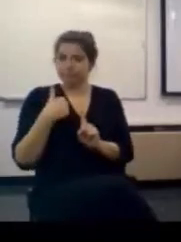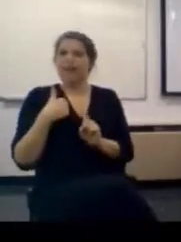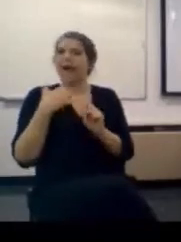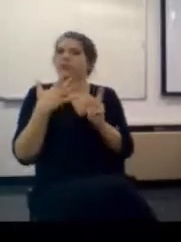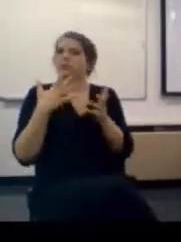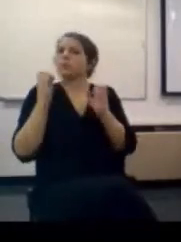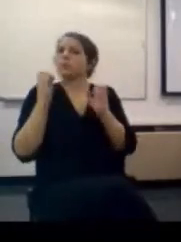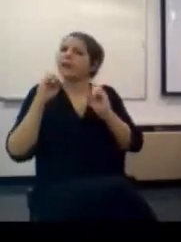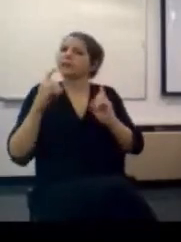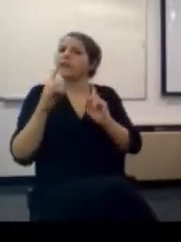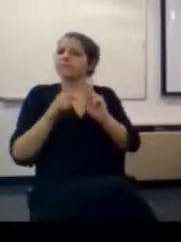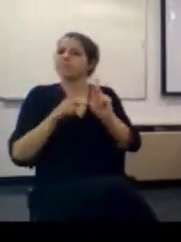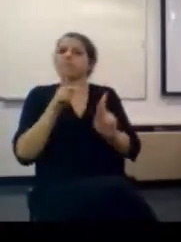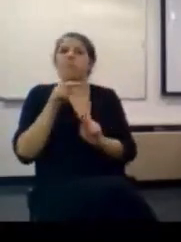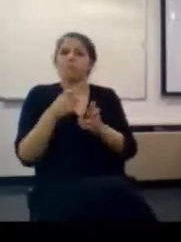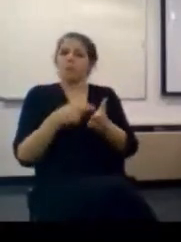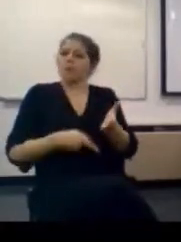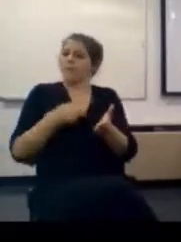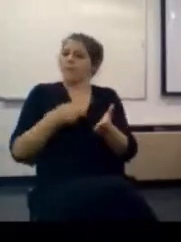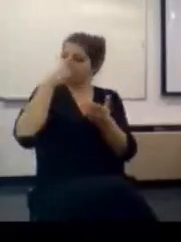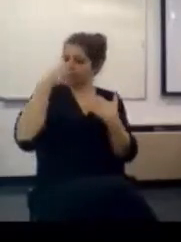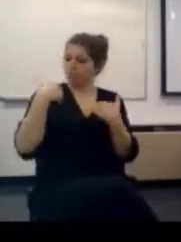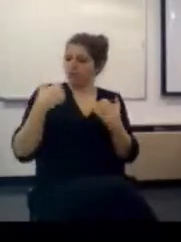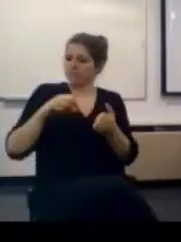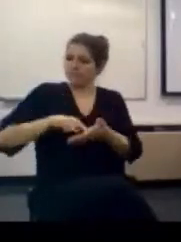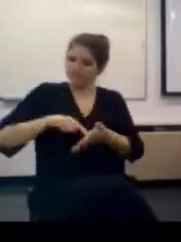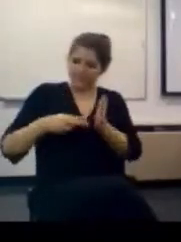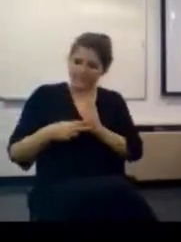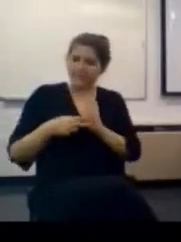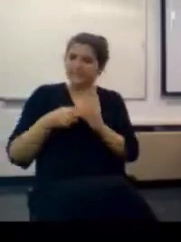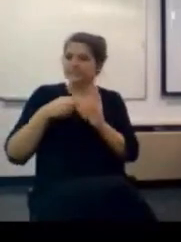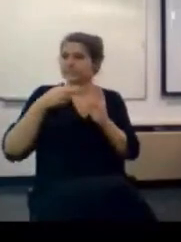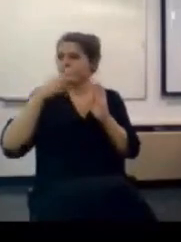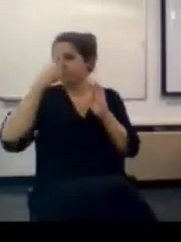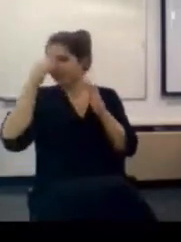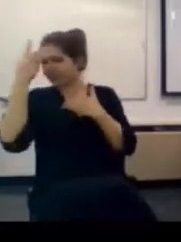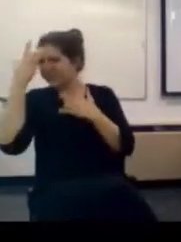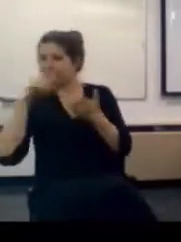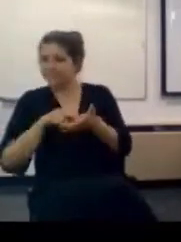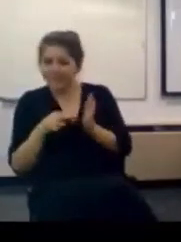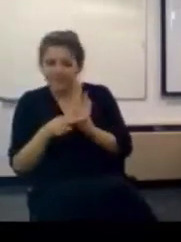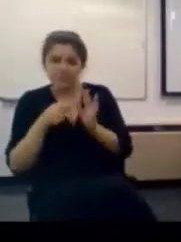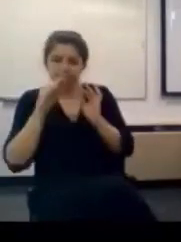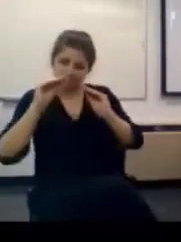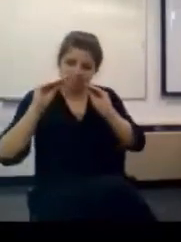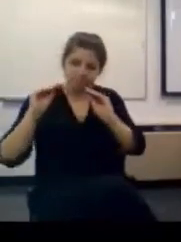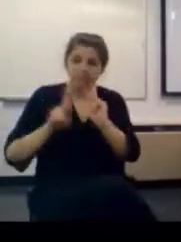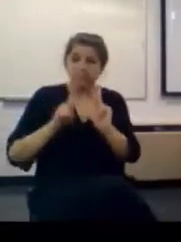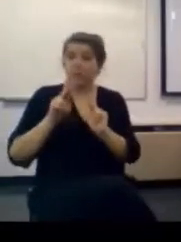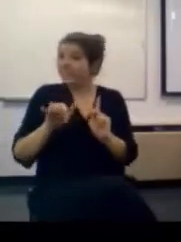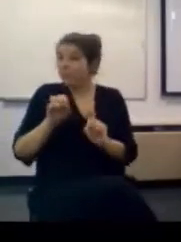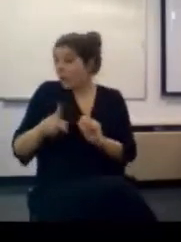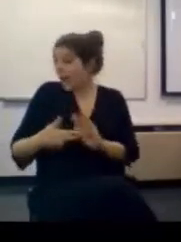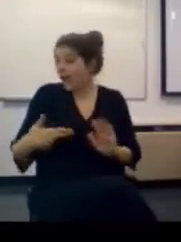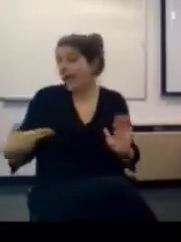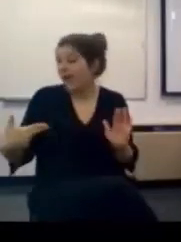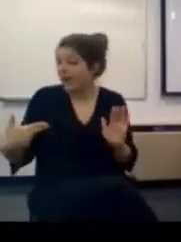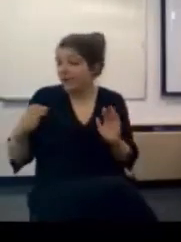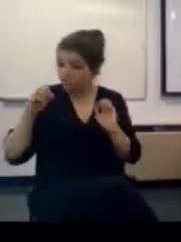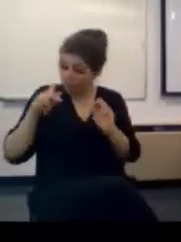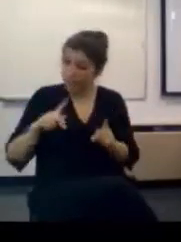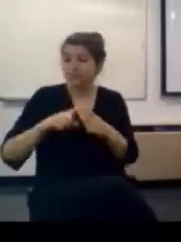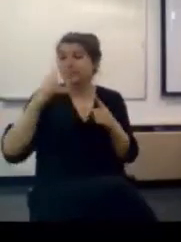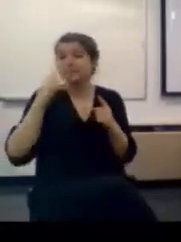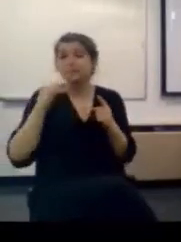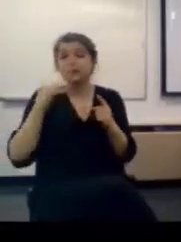is just educating people on what mental health and what mental illness is, right? And it's